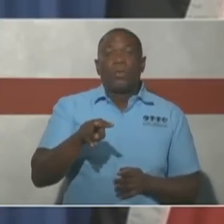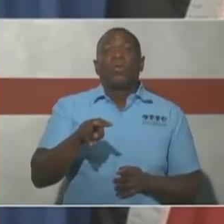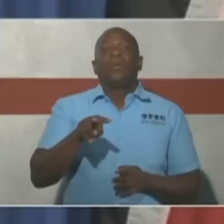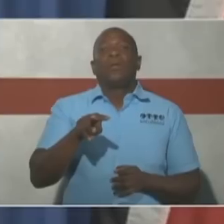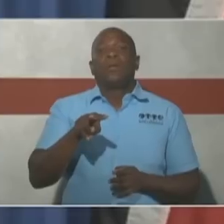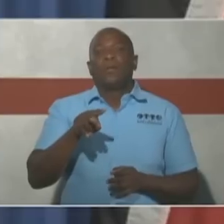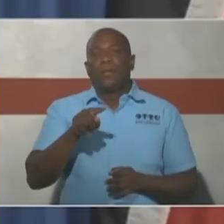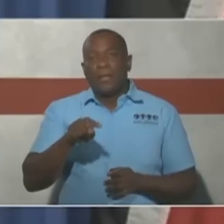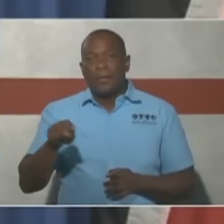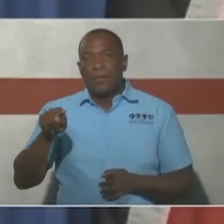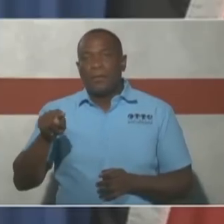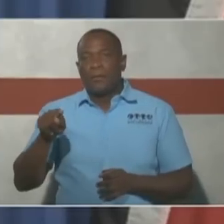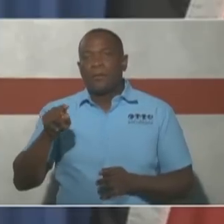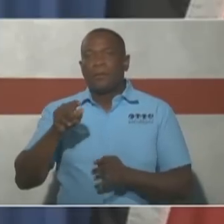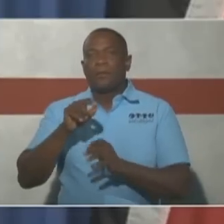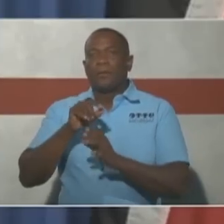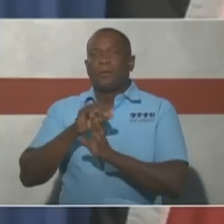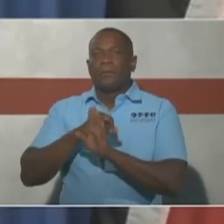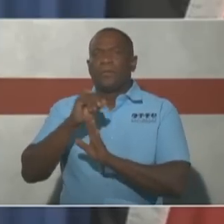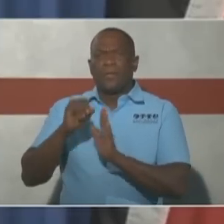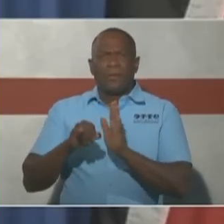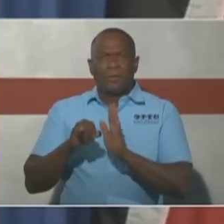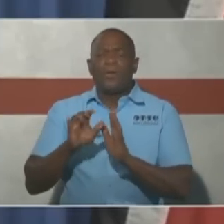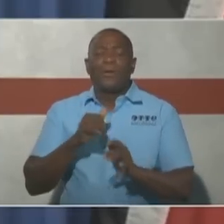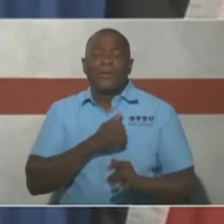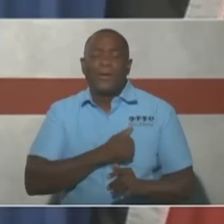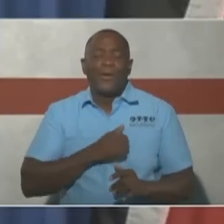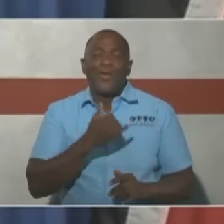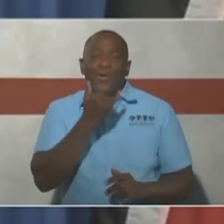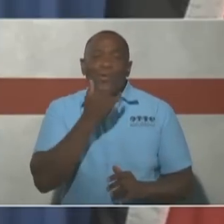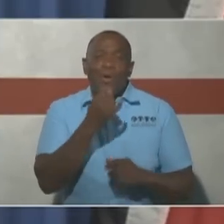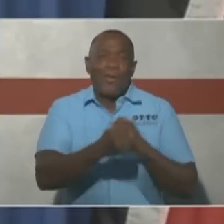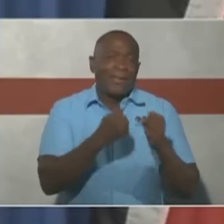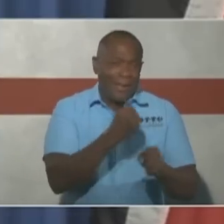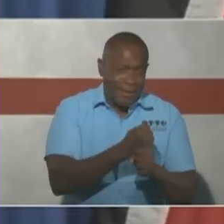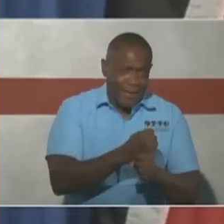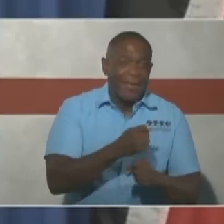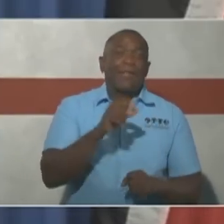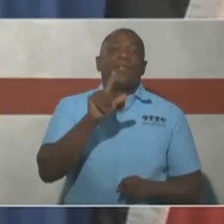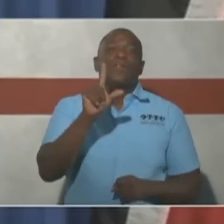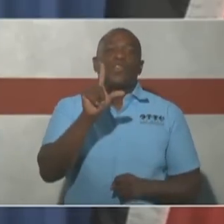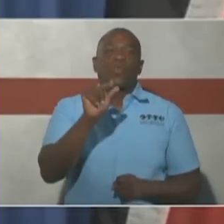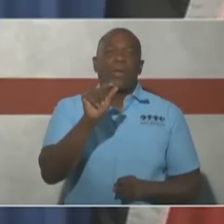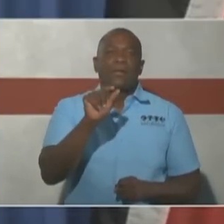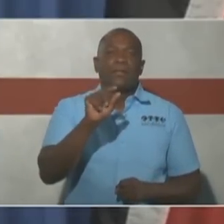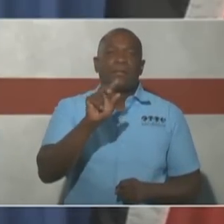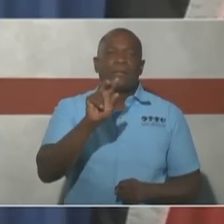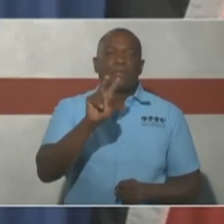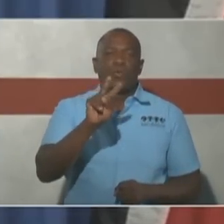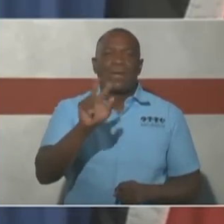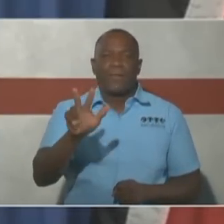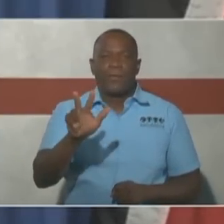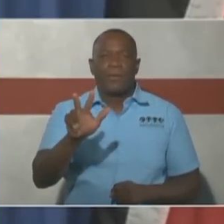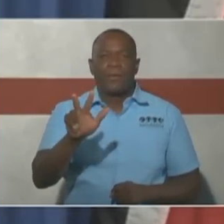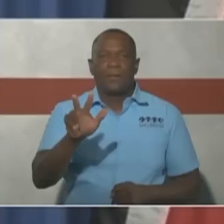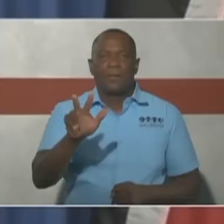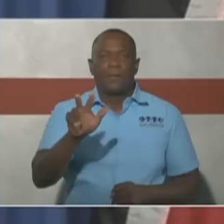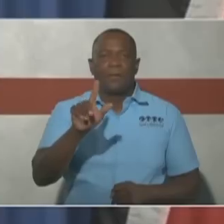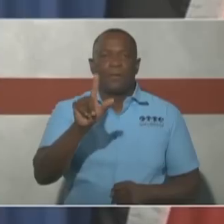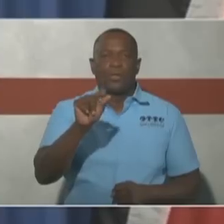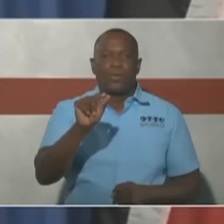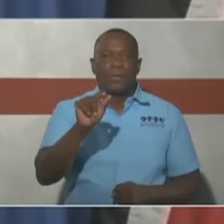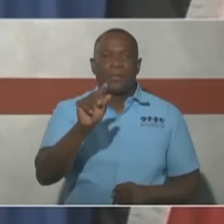having Carnival. Carnival is a situation where a lot of people would mix. We would still expect that you would keep that at the back of your